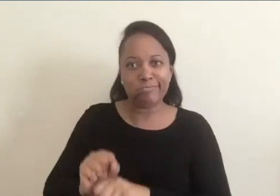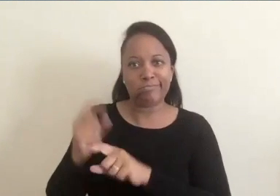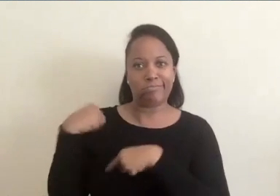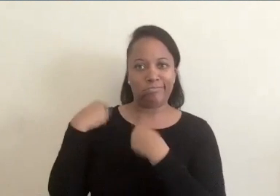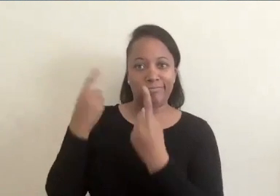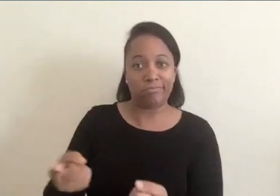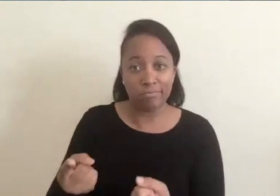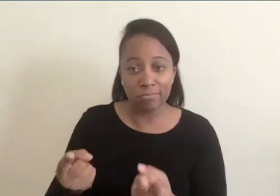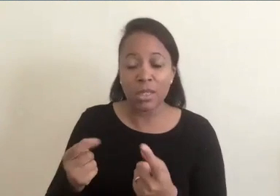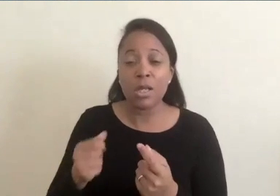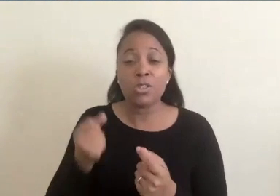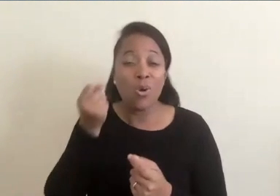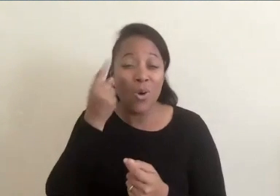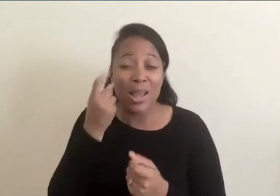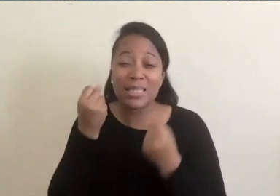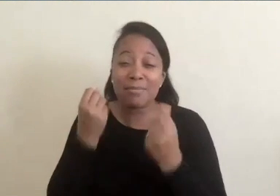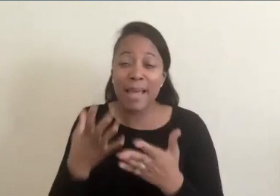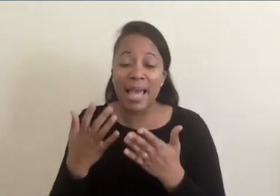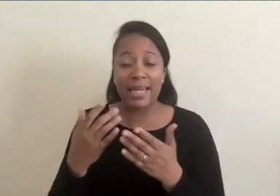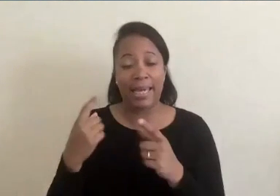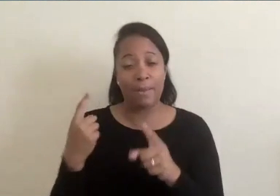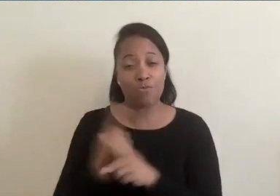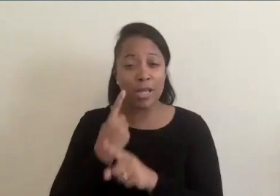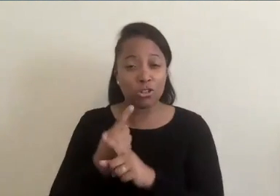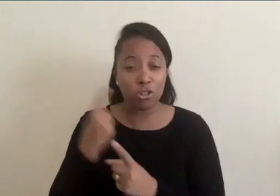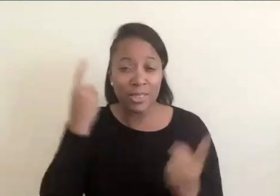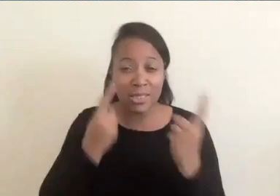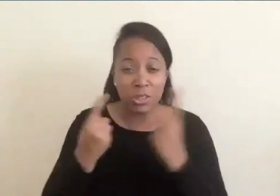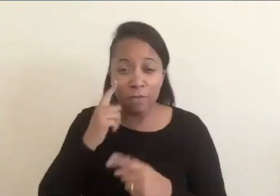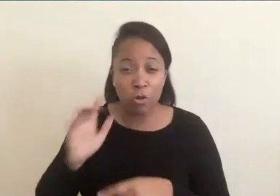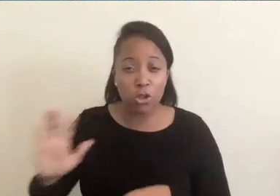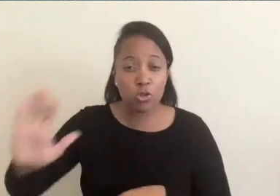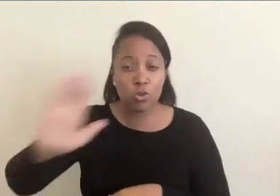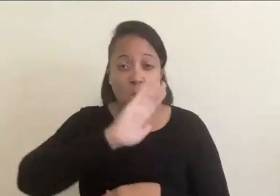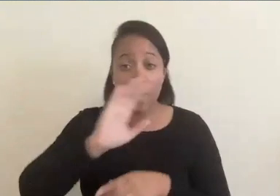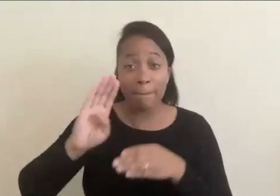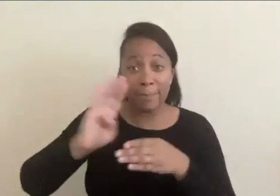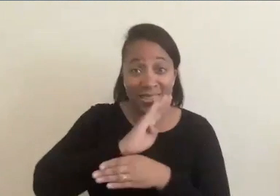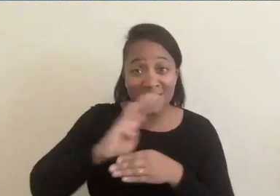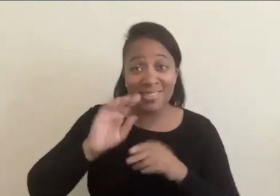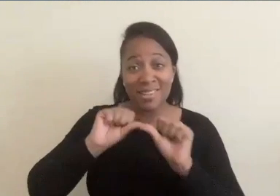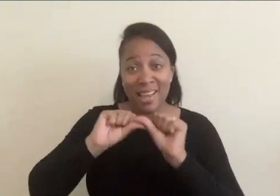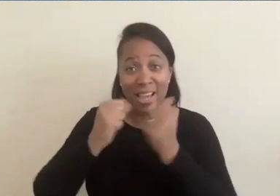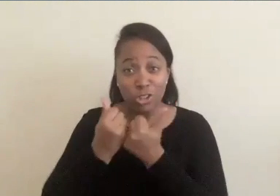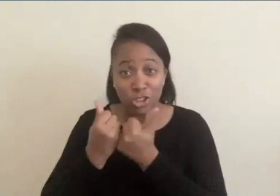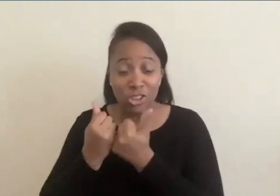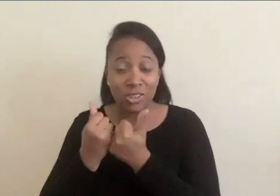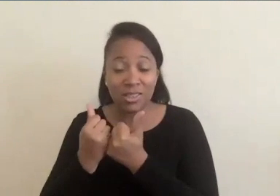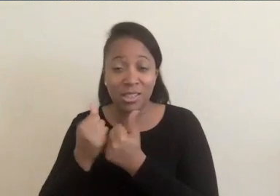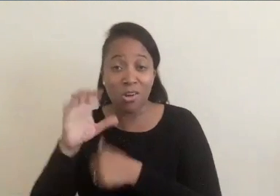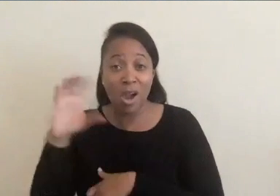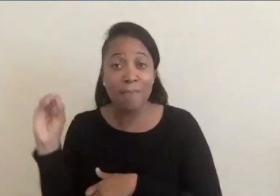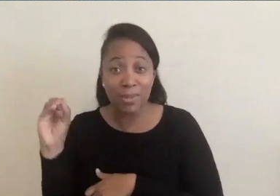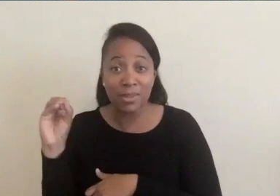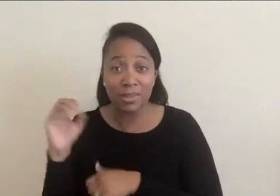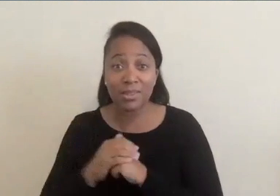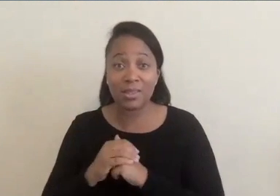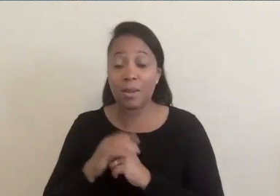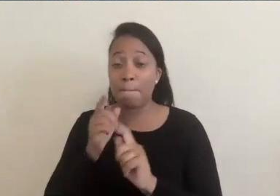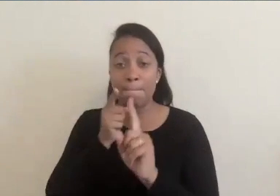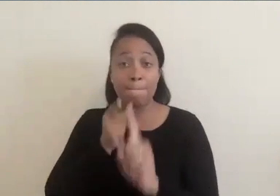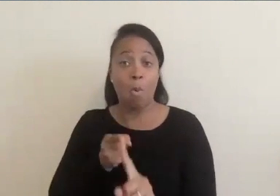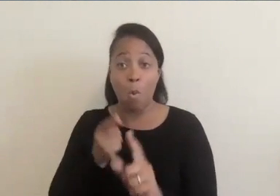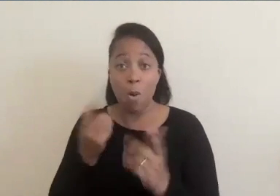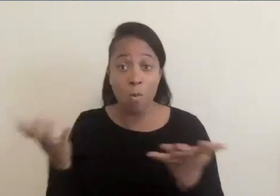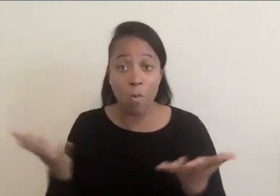your institution, for your business, for your agency, whatever it may be. The point